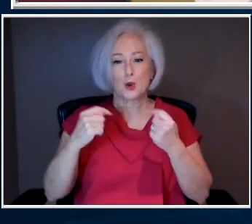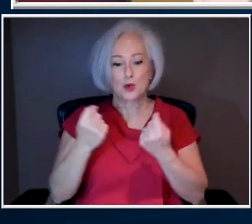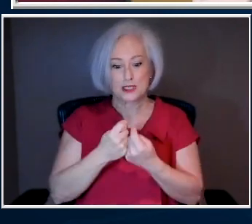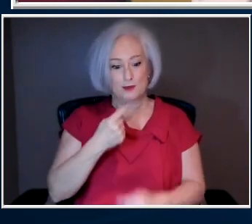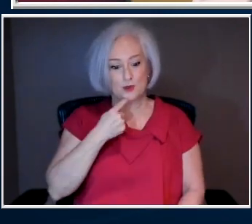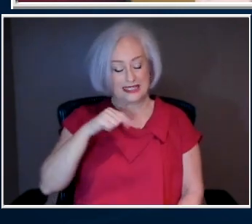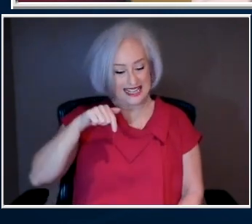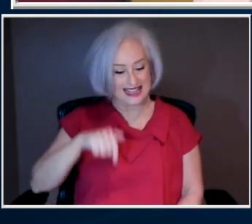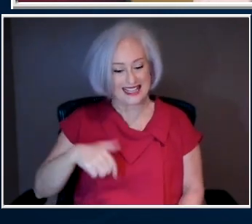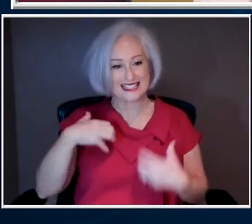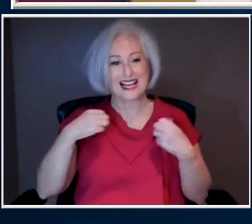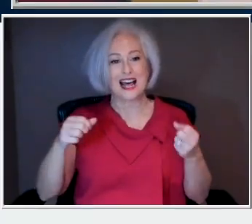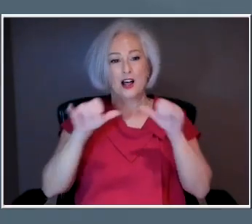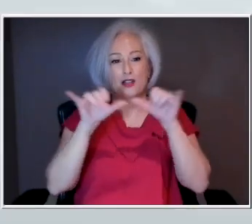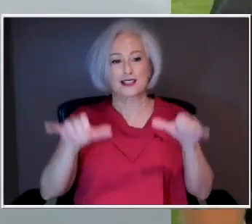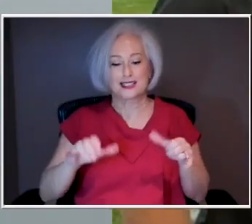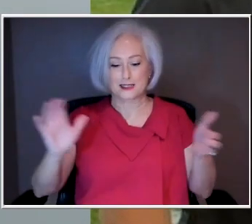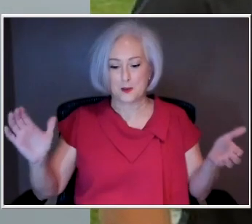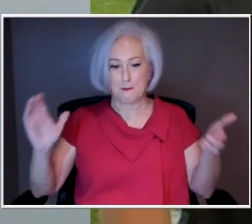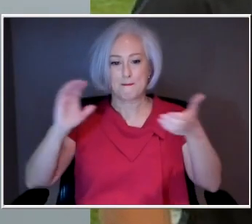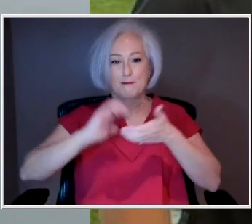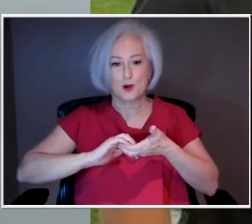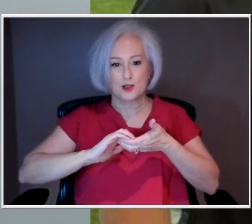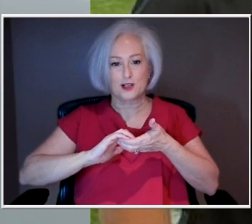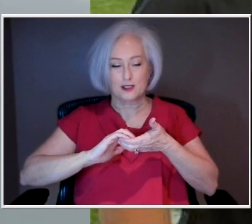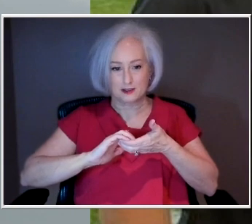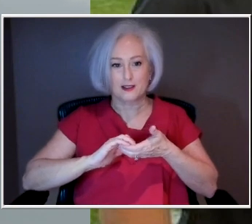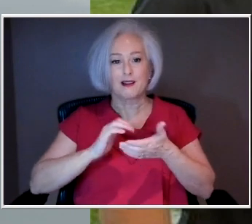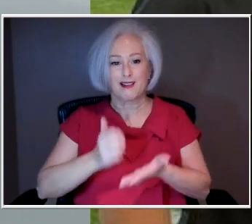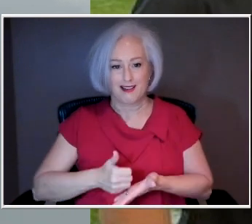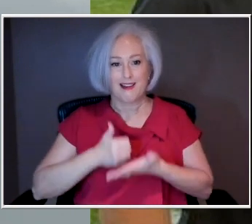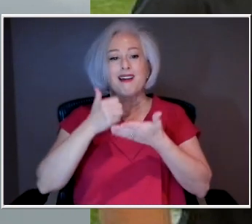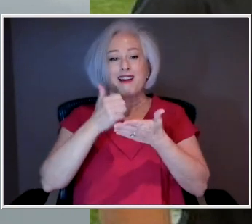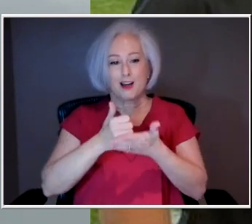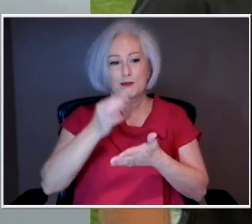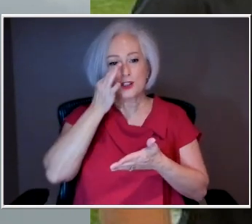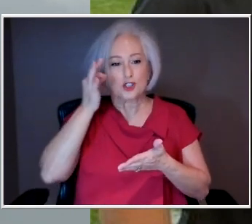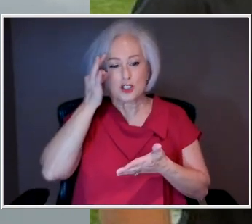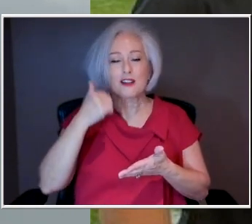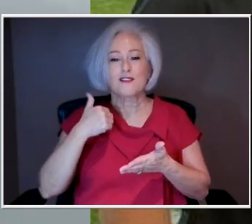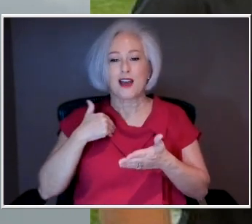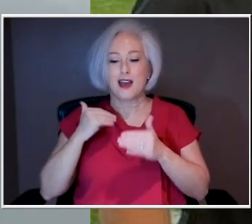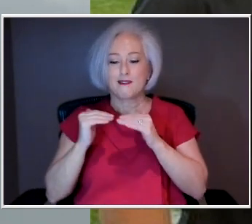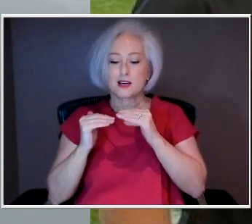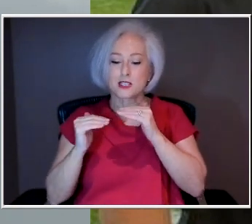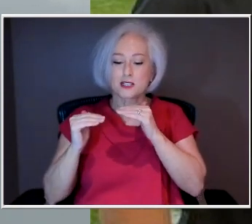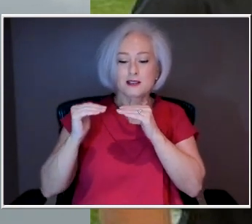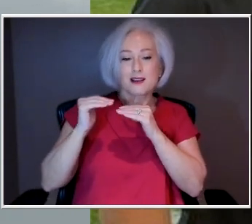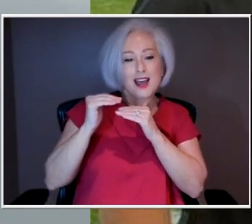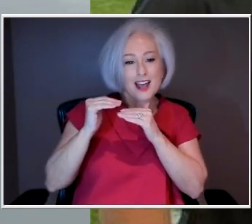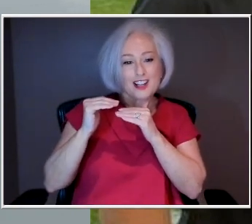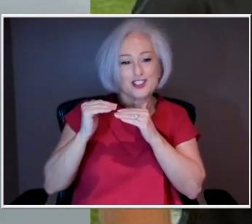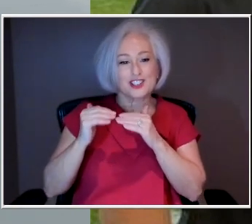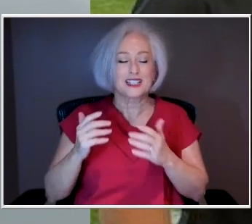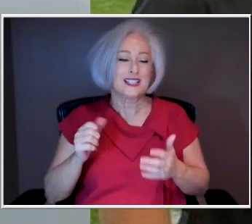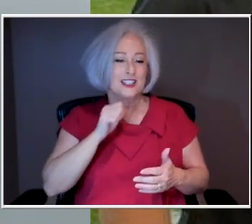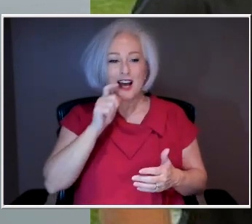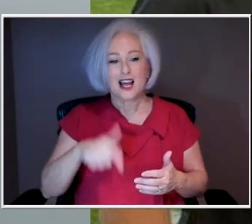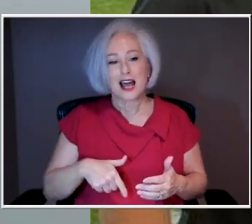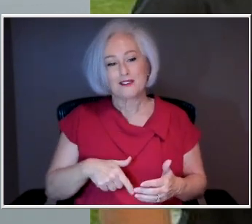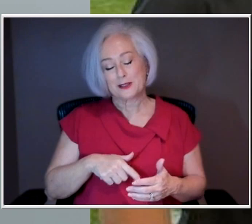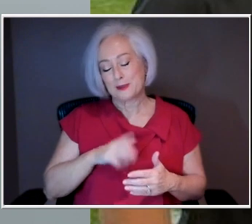to watch and be a part of. So I would say that's the biggest thing I take from it. And Chiefs President Mark Donovan has complimented you and your entire team